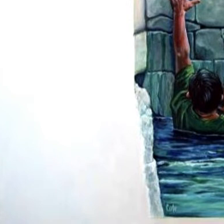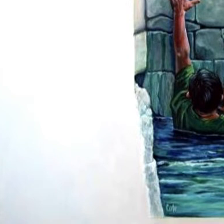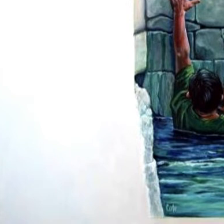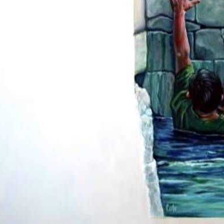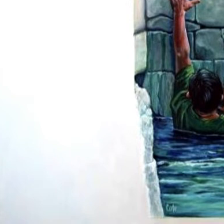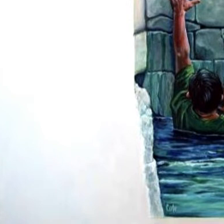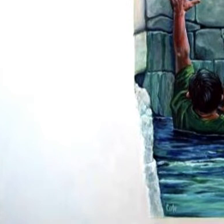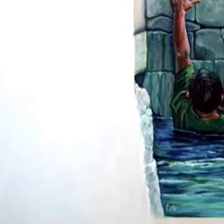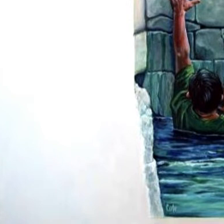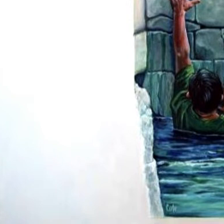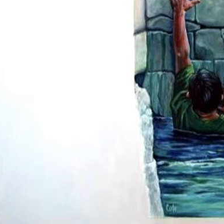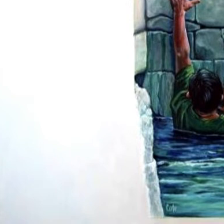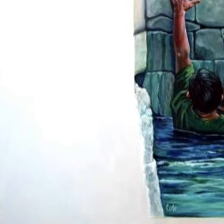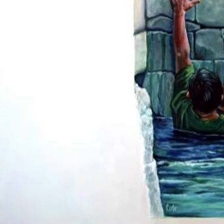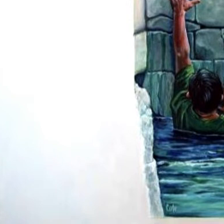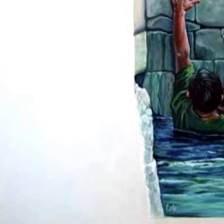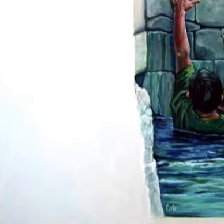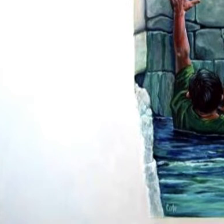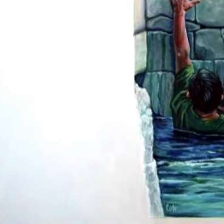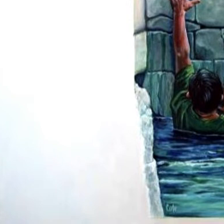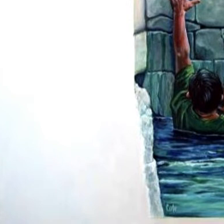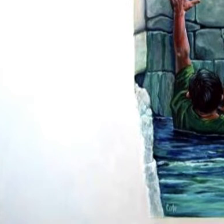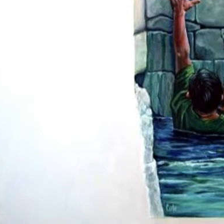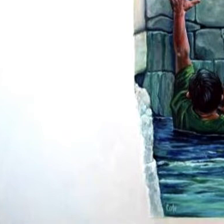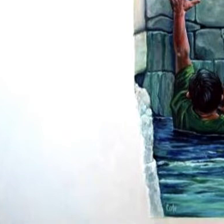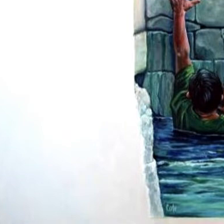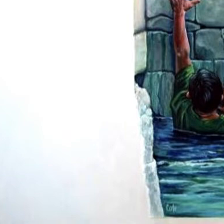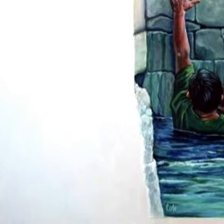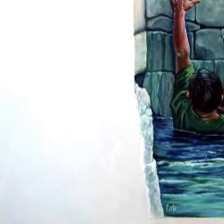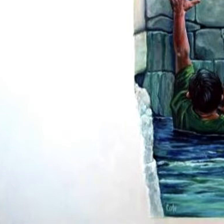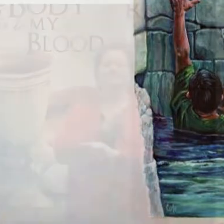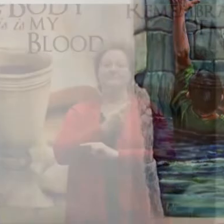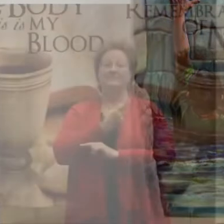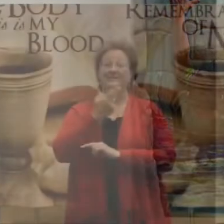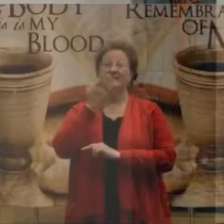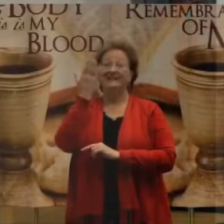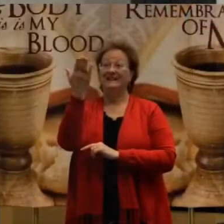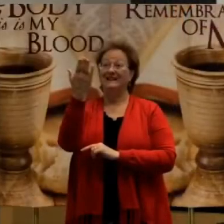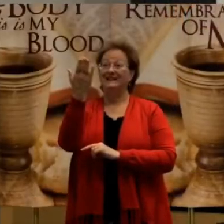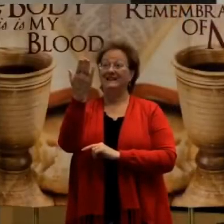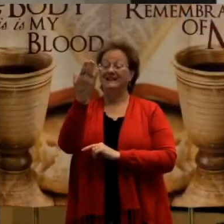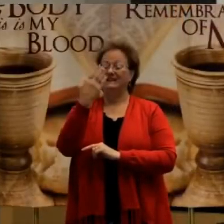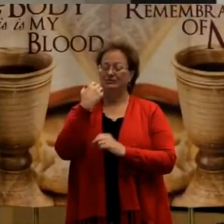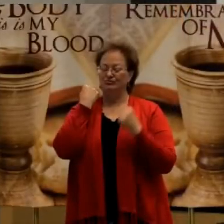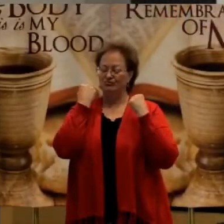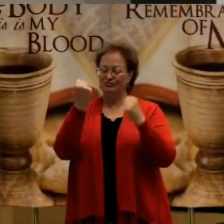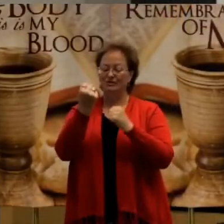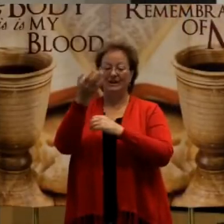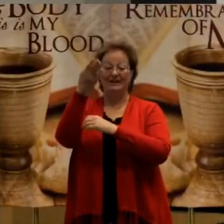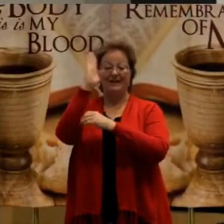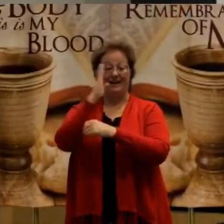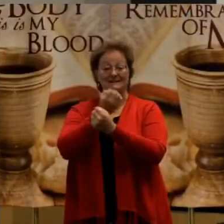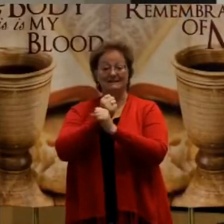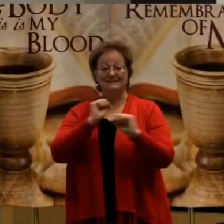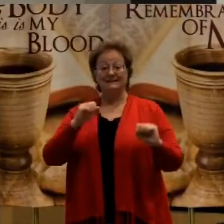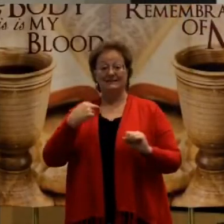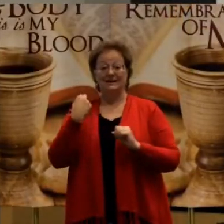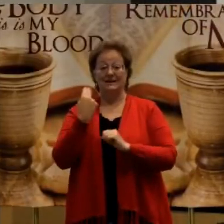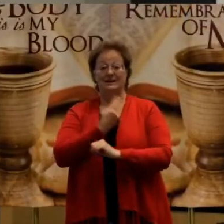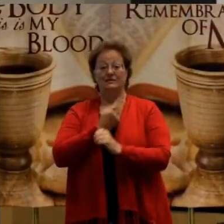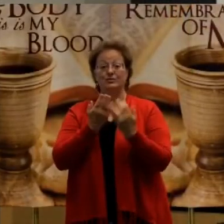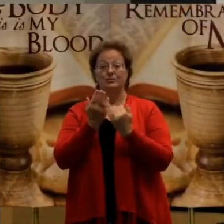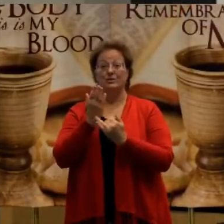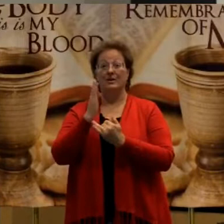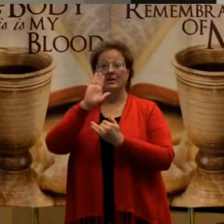reached down to us and he's rescued us with his forgiveness. He is the Almighty God who has saved us through his death on the